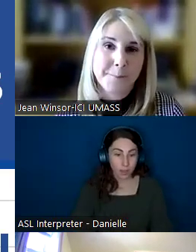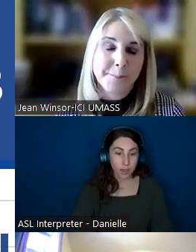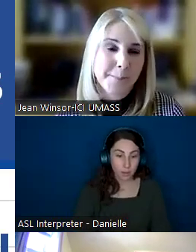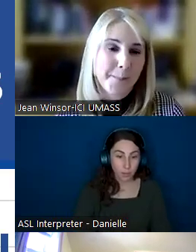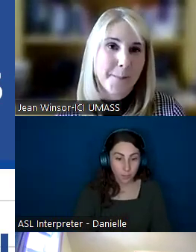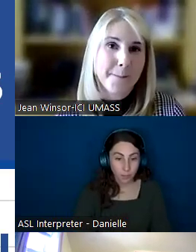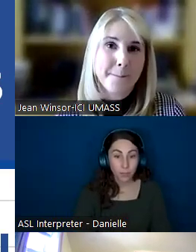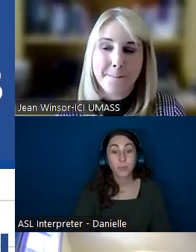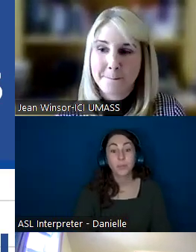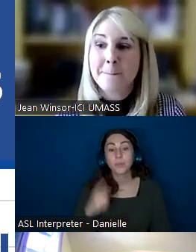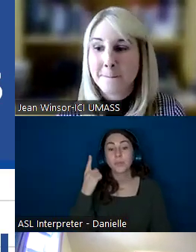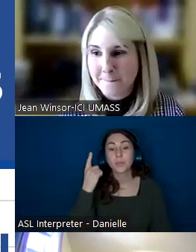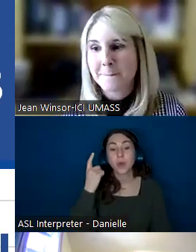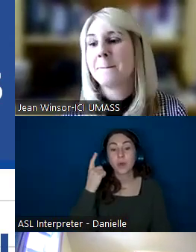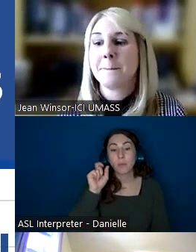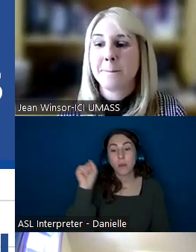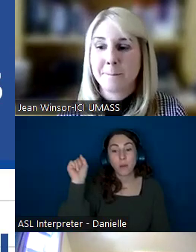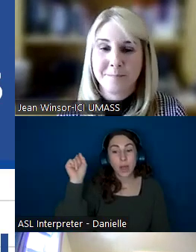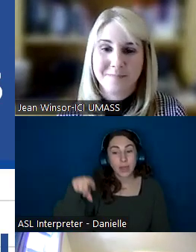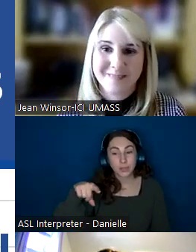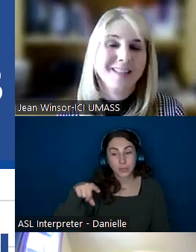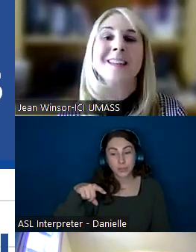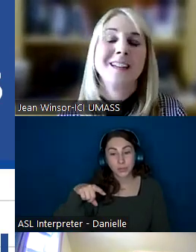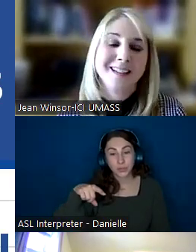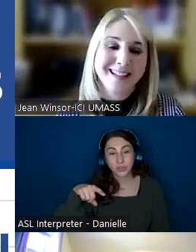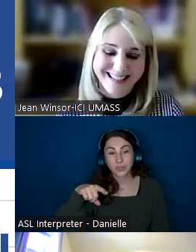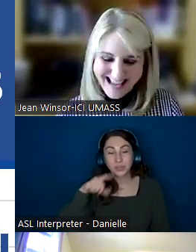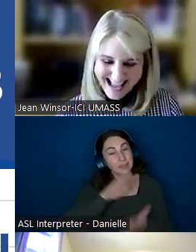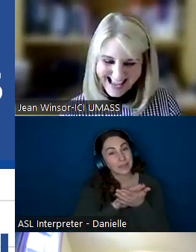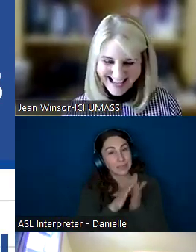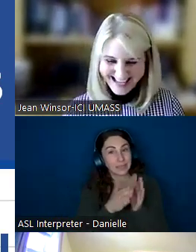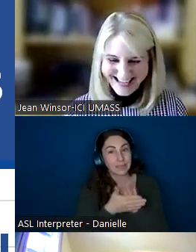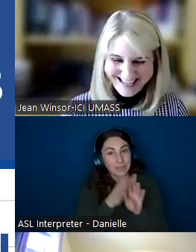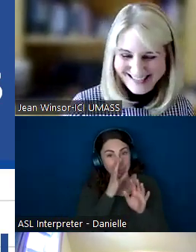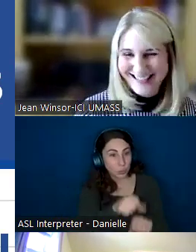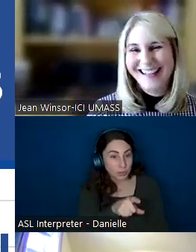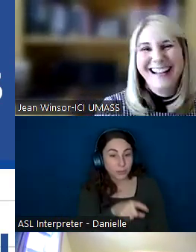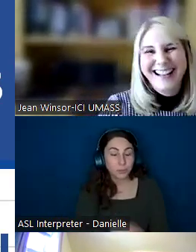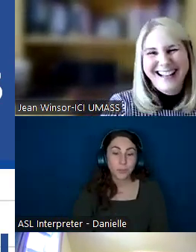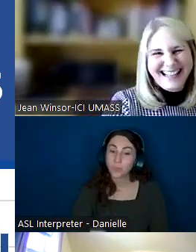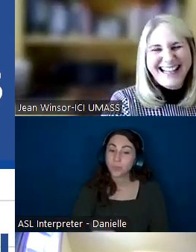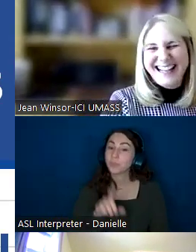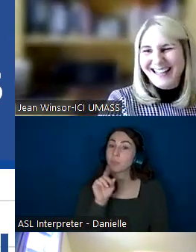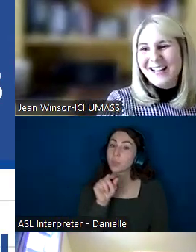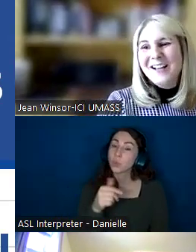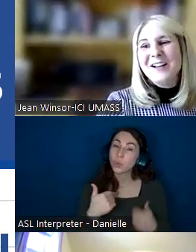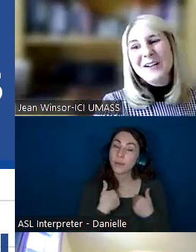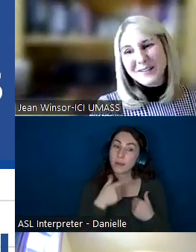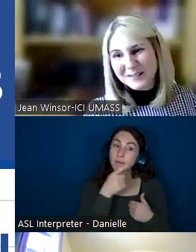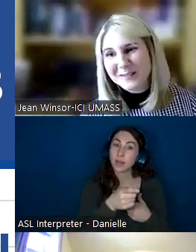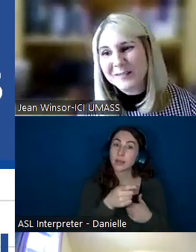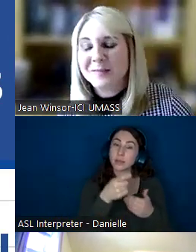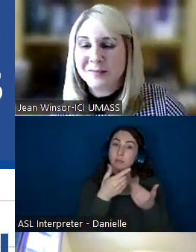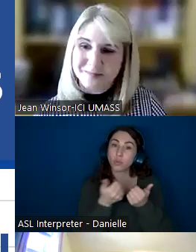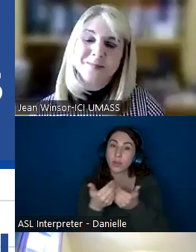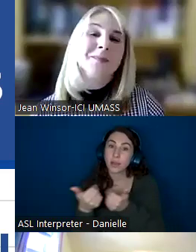Okay, great. And then just one more question, because, you know, this is getting juicy. Do you have this data by individual state?